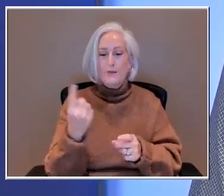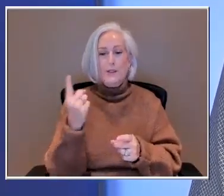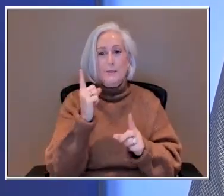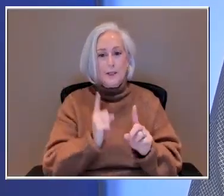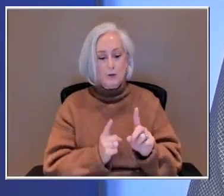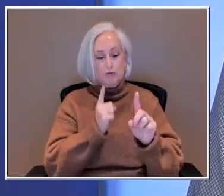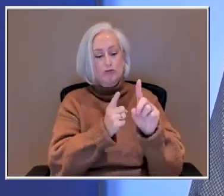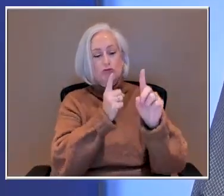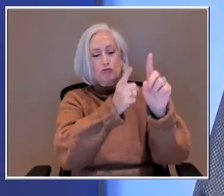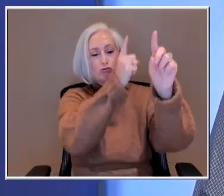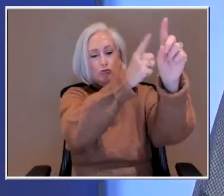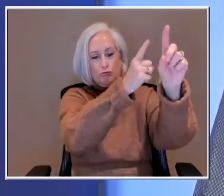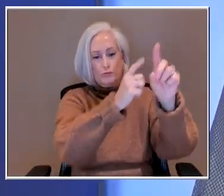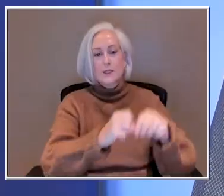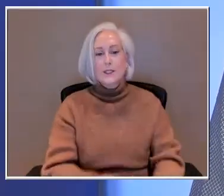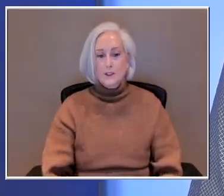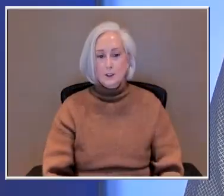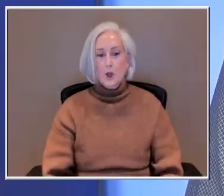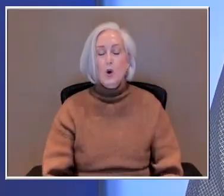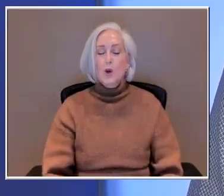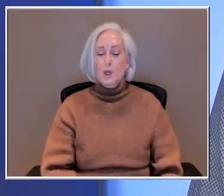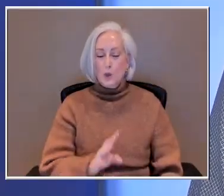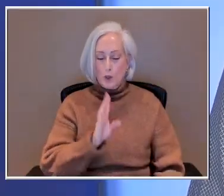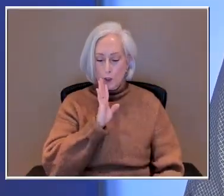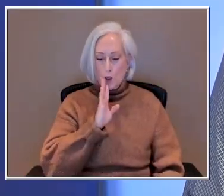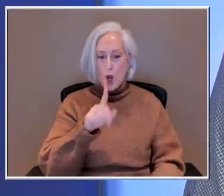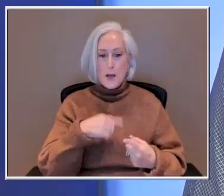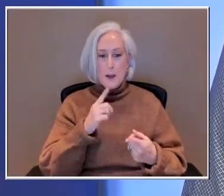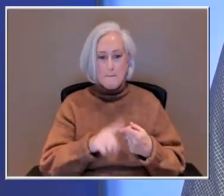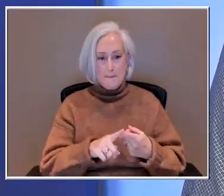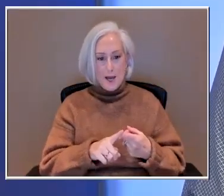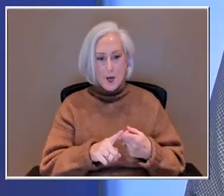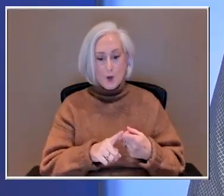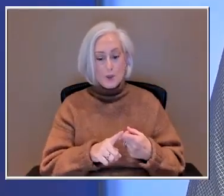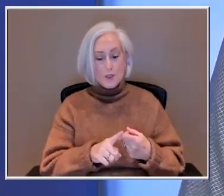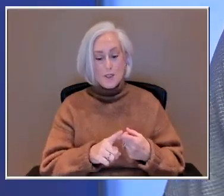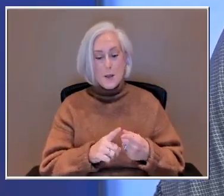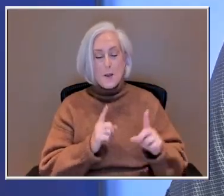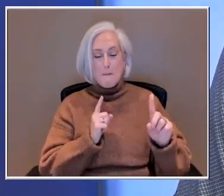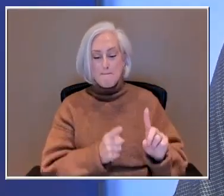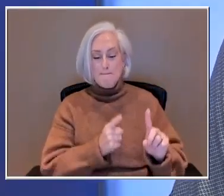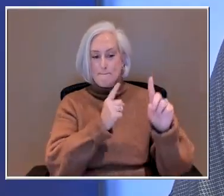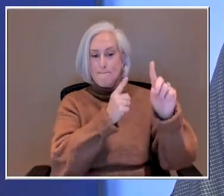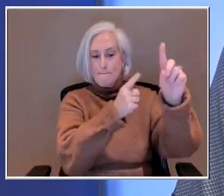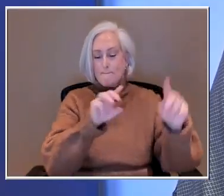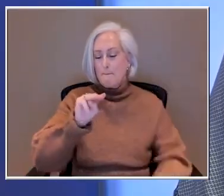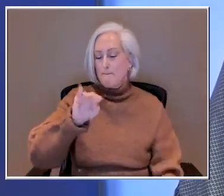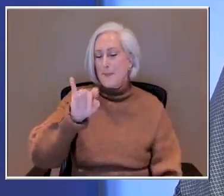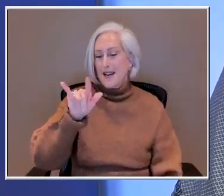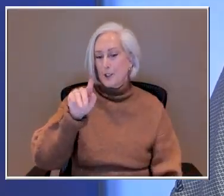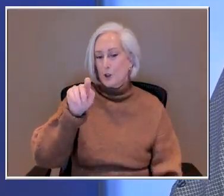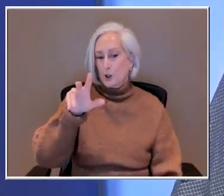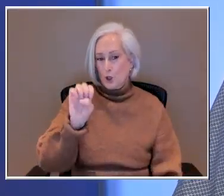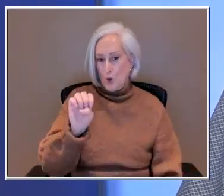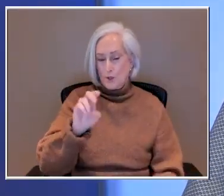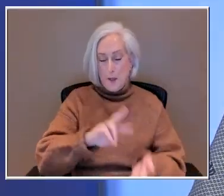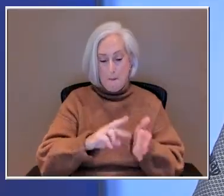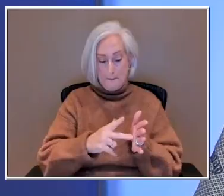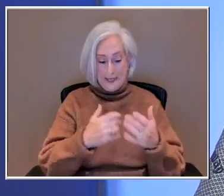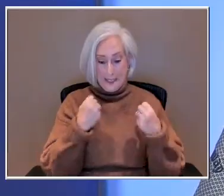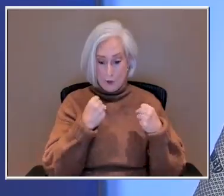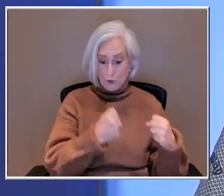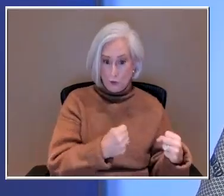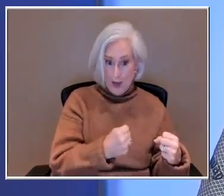we talk about milestones more than what are realistic goals. So, you know, we have to get the strength and the motion in the foot before we can